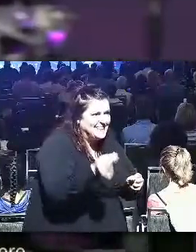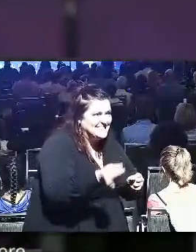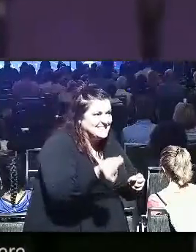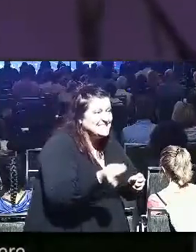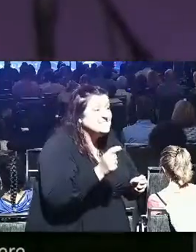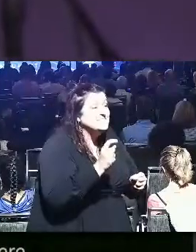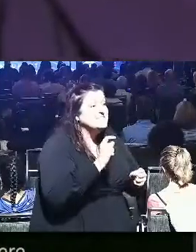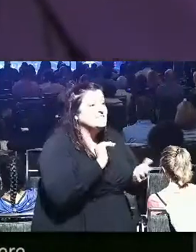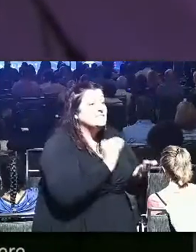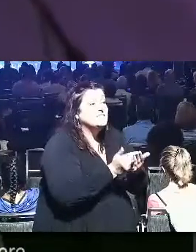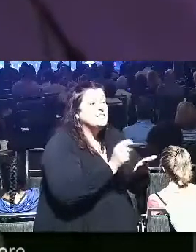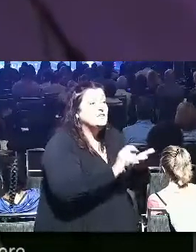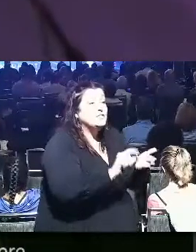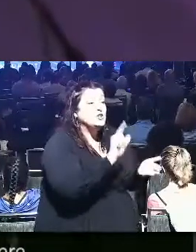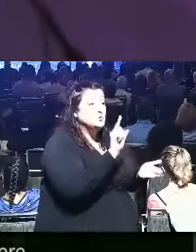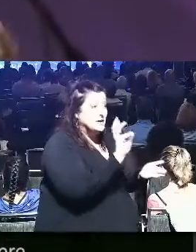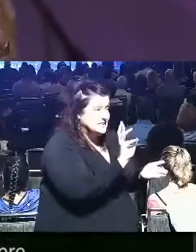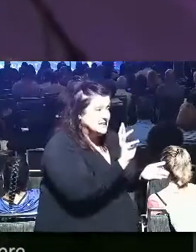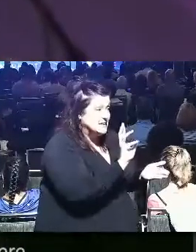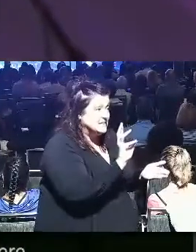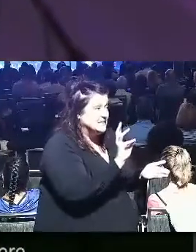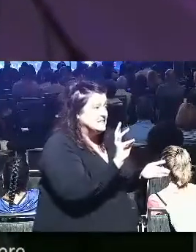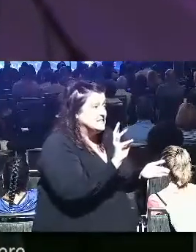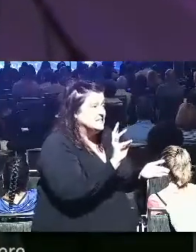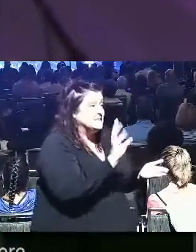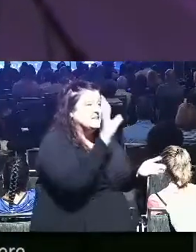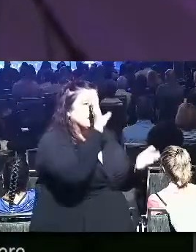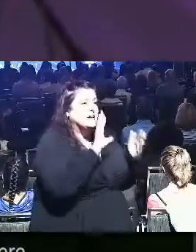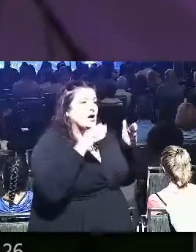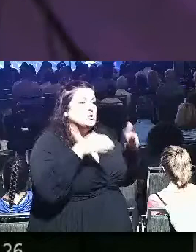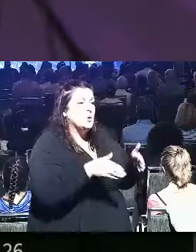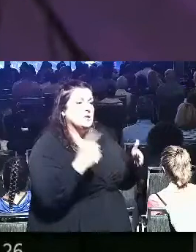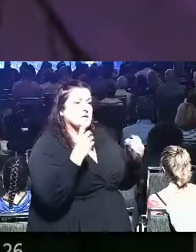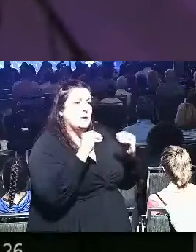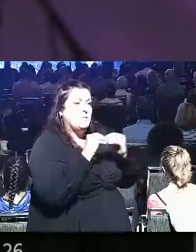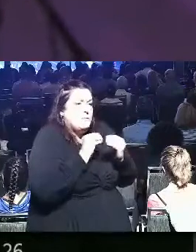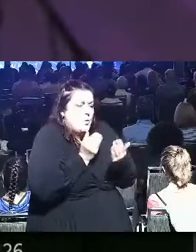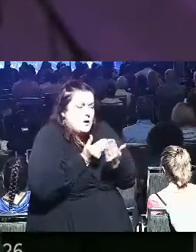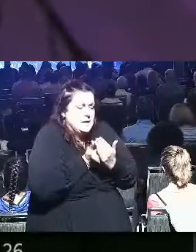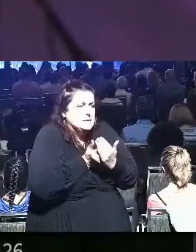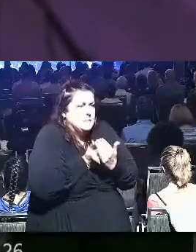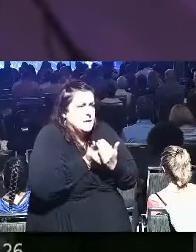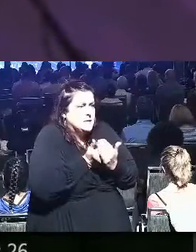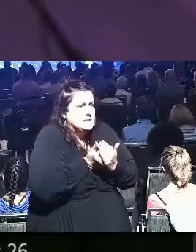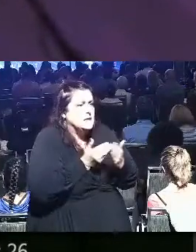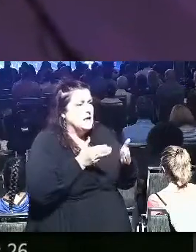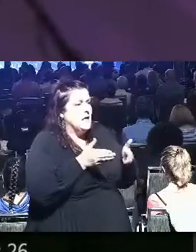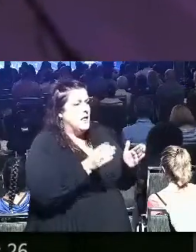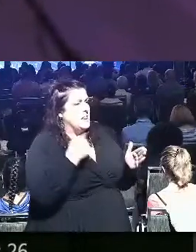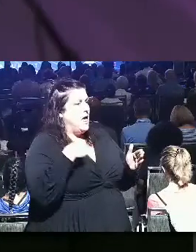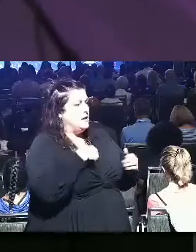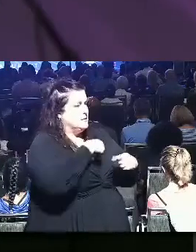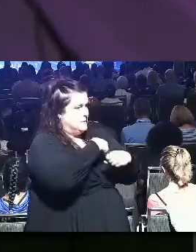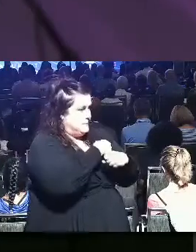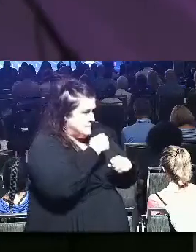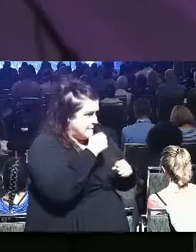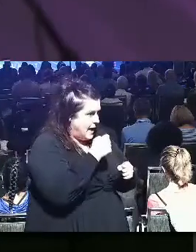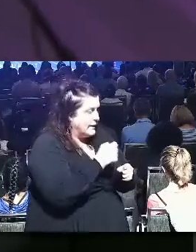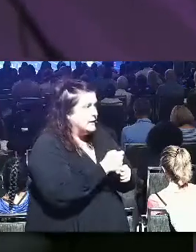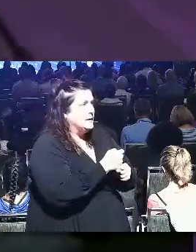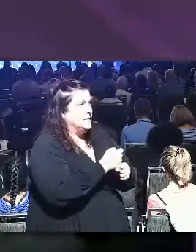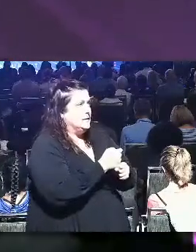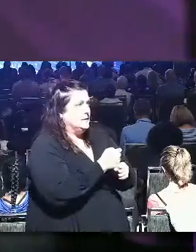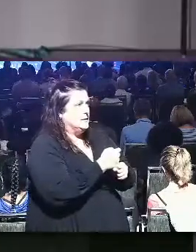verse 26, God is honing in on something much more intimate. Let us make. And